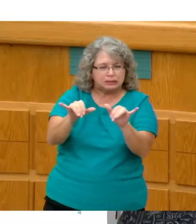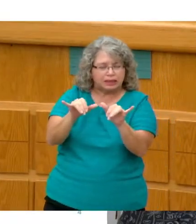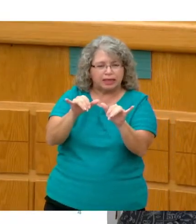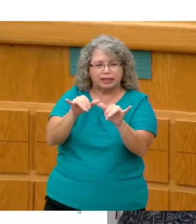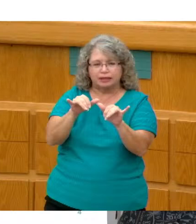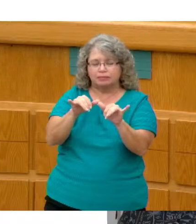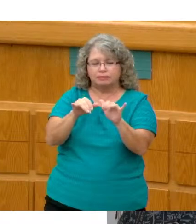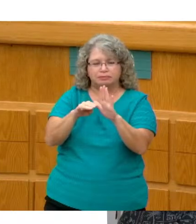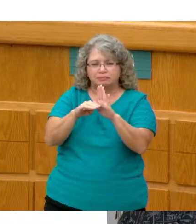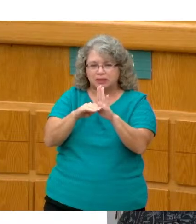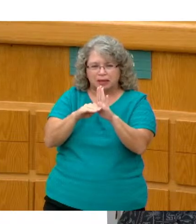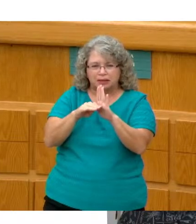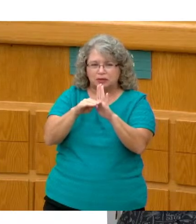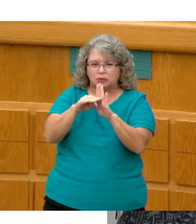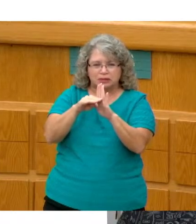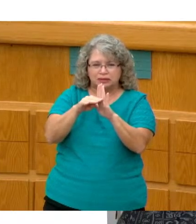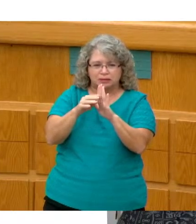all.